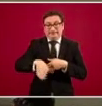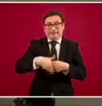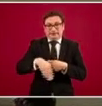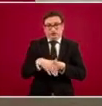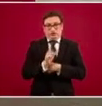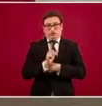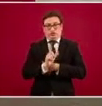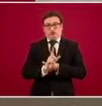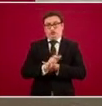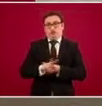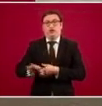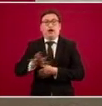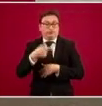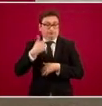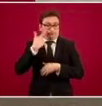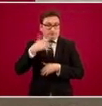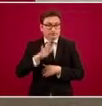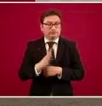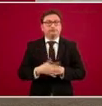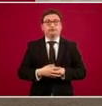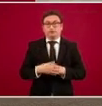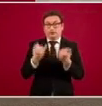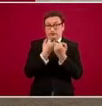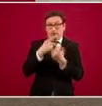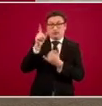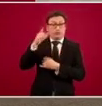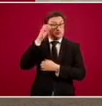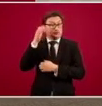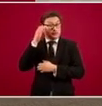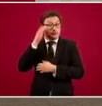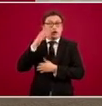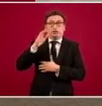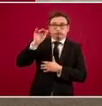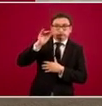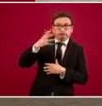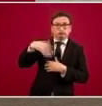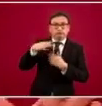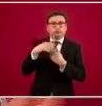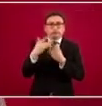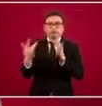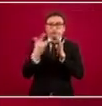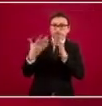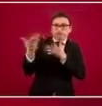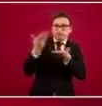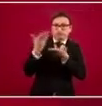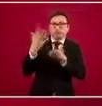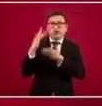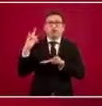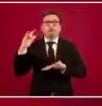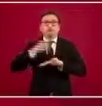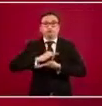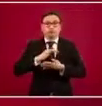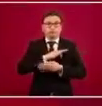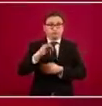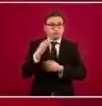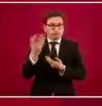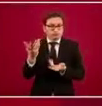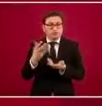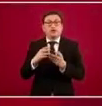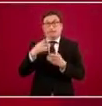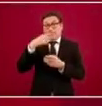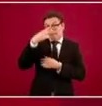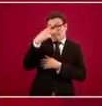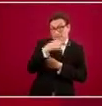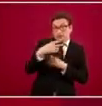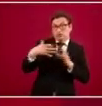As you know, the United States is also dealing with their own epidemic and with their own challenges,